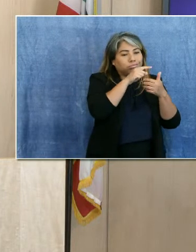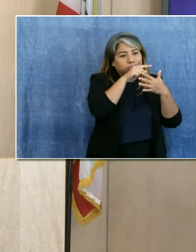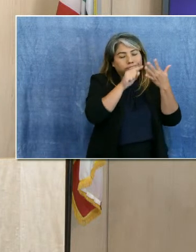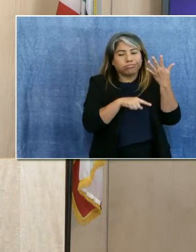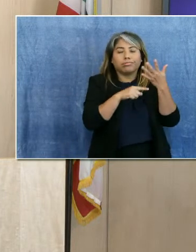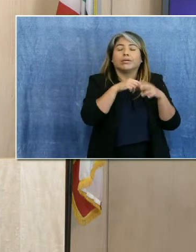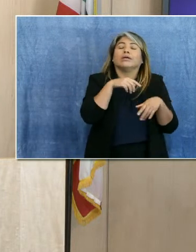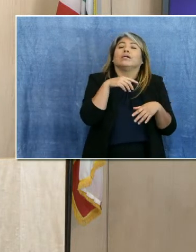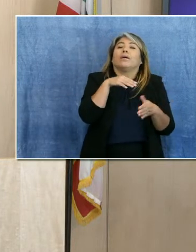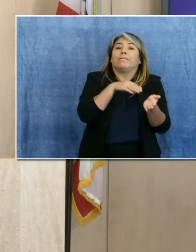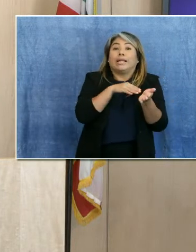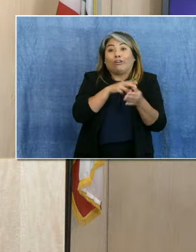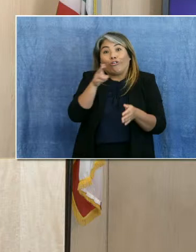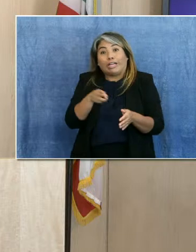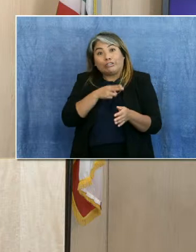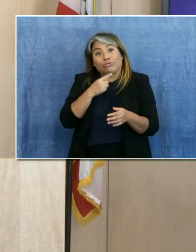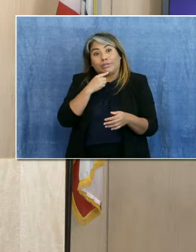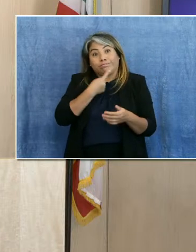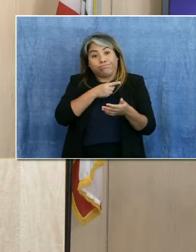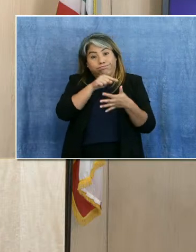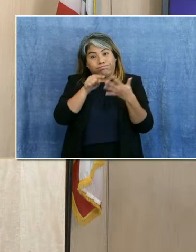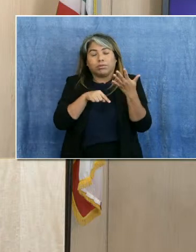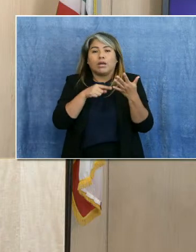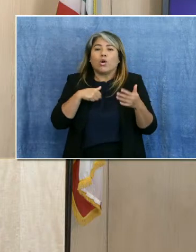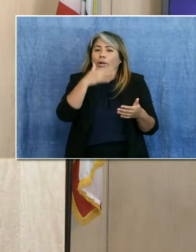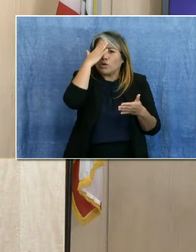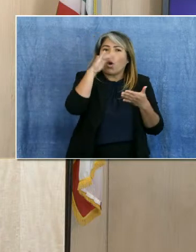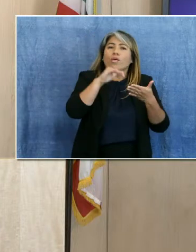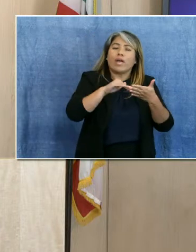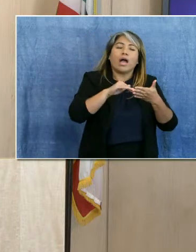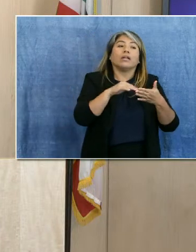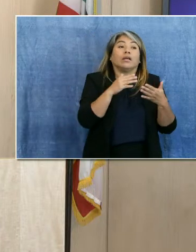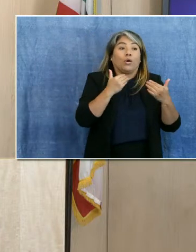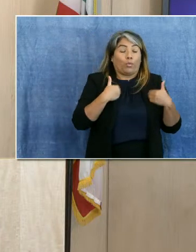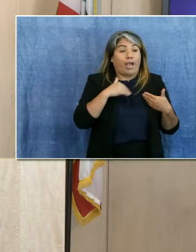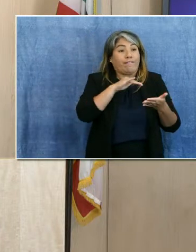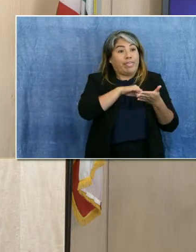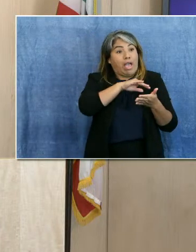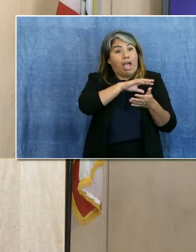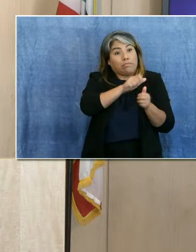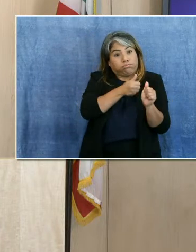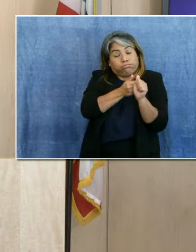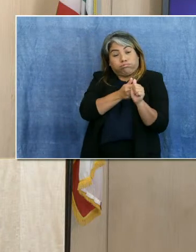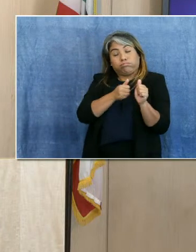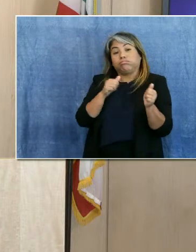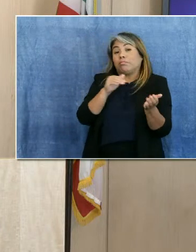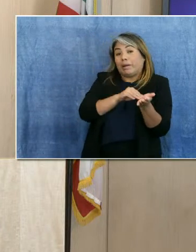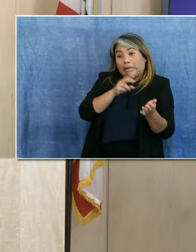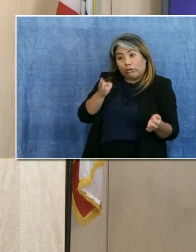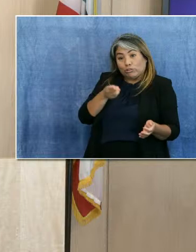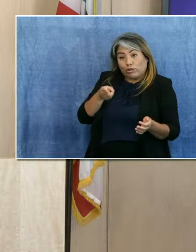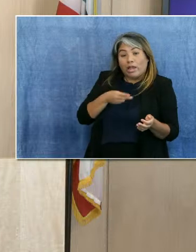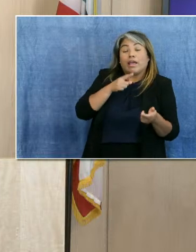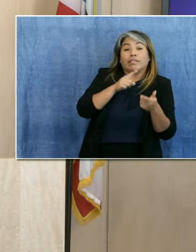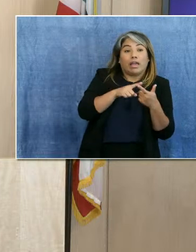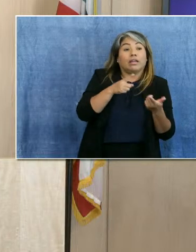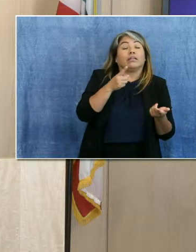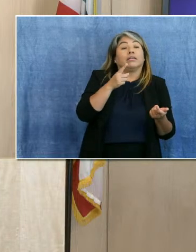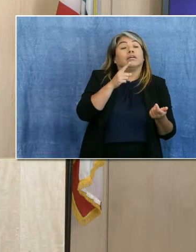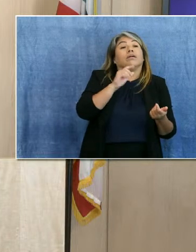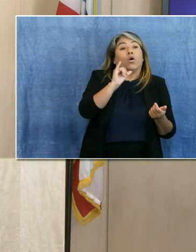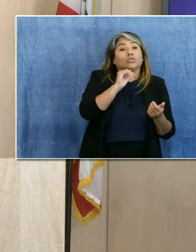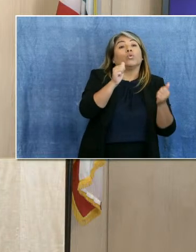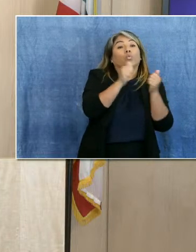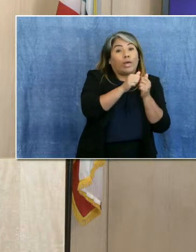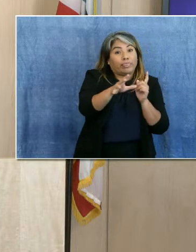medical conditions, we know that if they have these underlying medical conditions in the face of a COVID-19